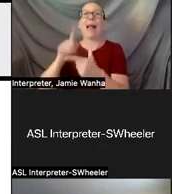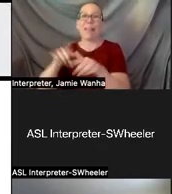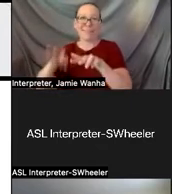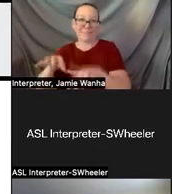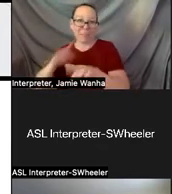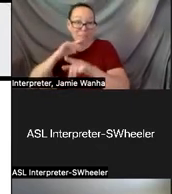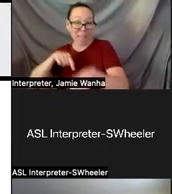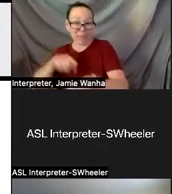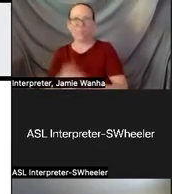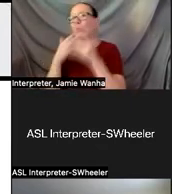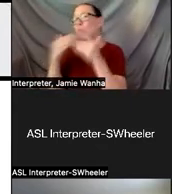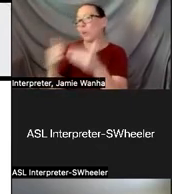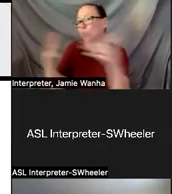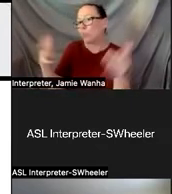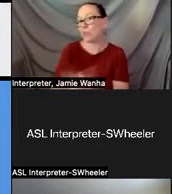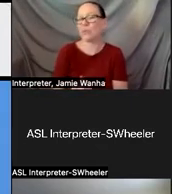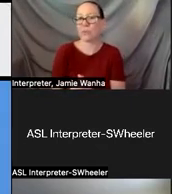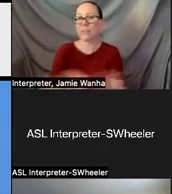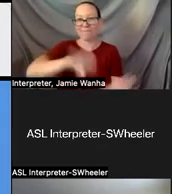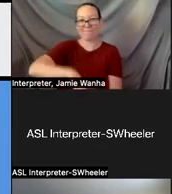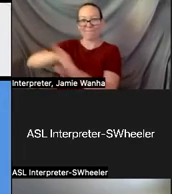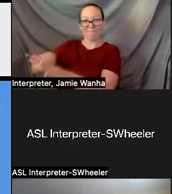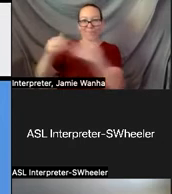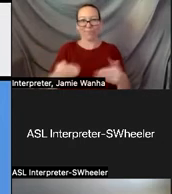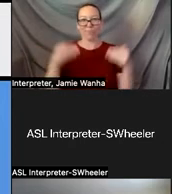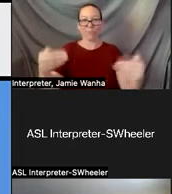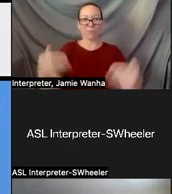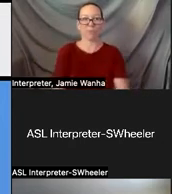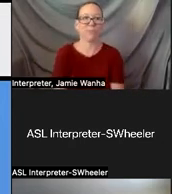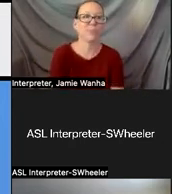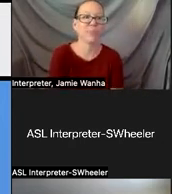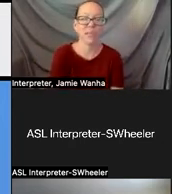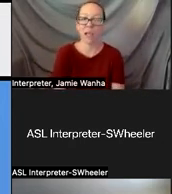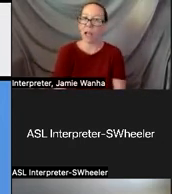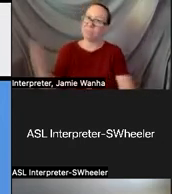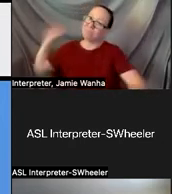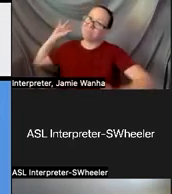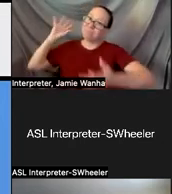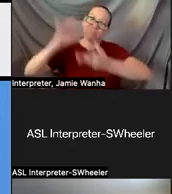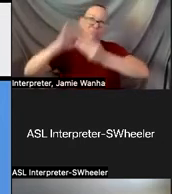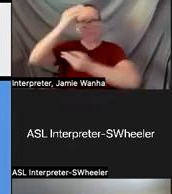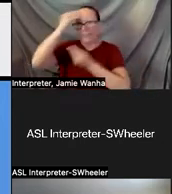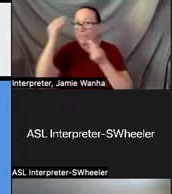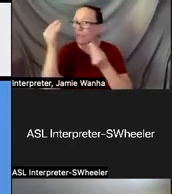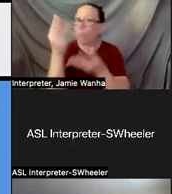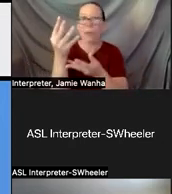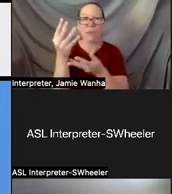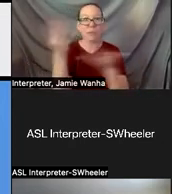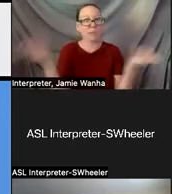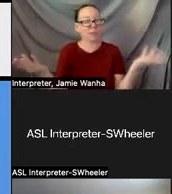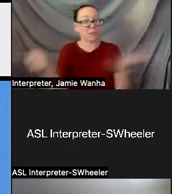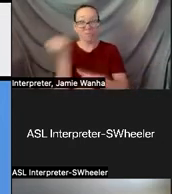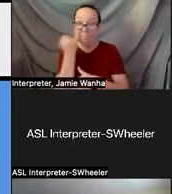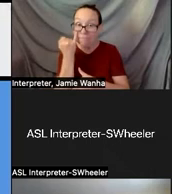you very much. So we will move on, and with all the information we've heard about what might happen when